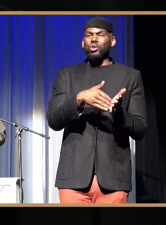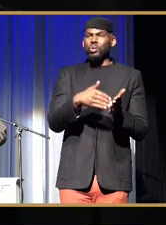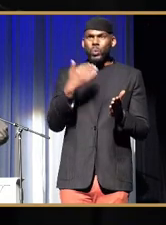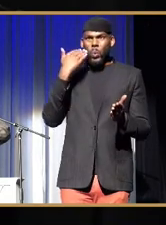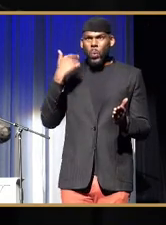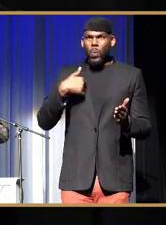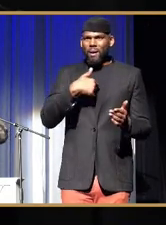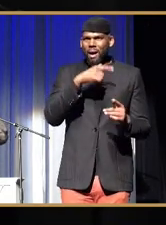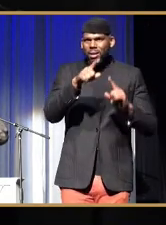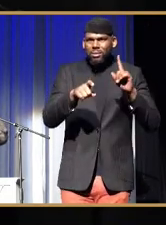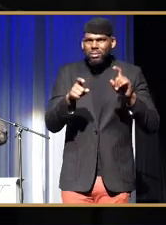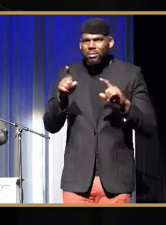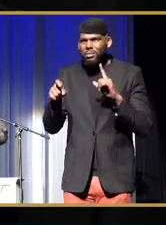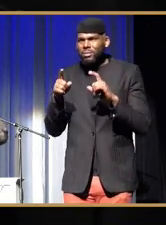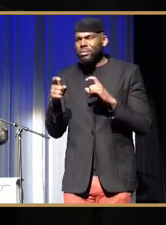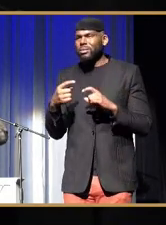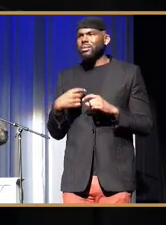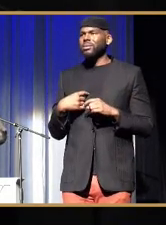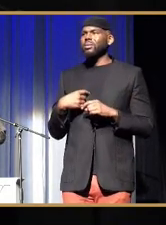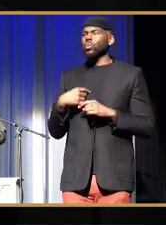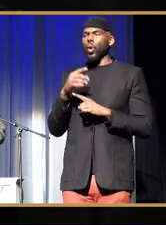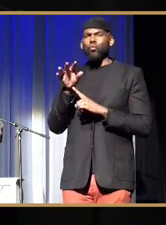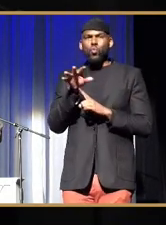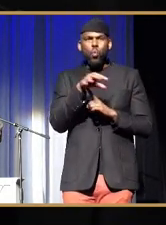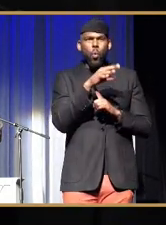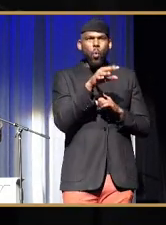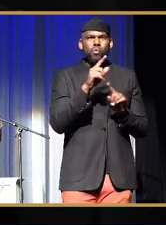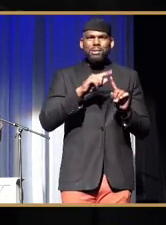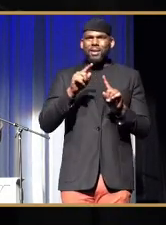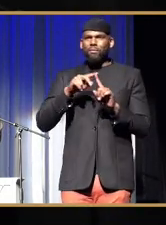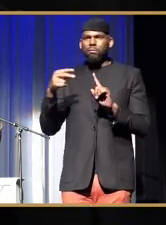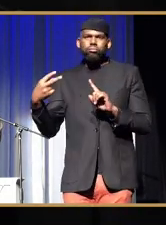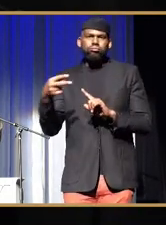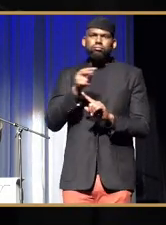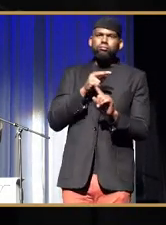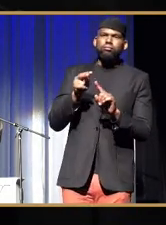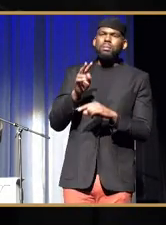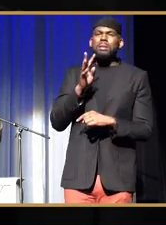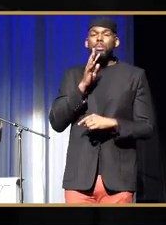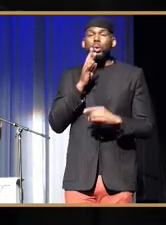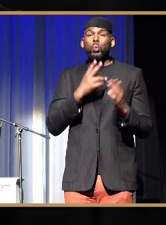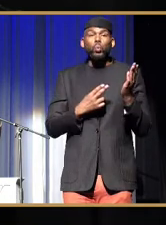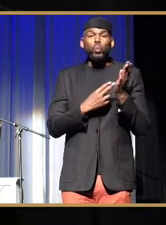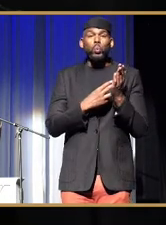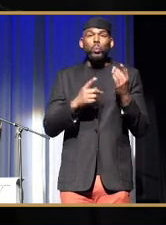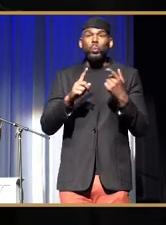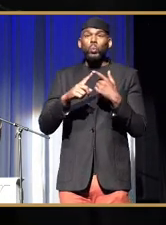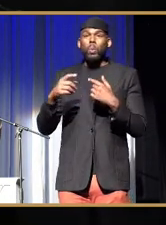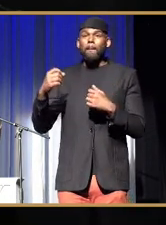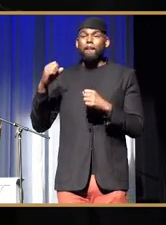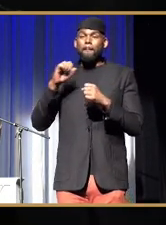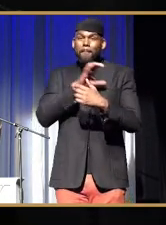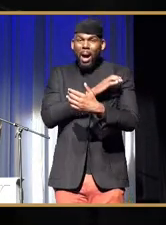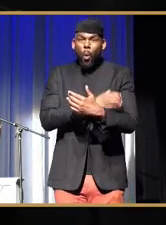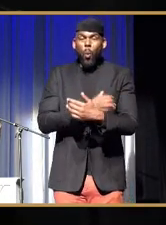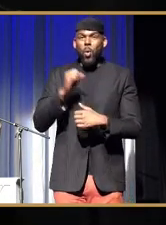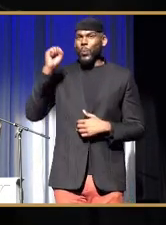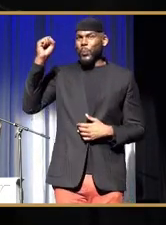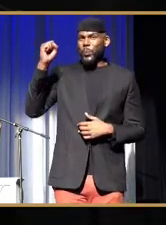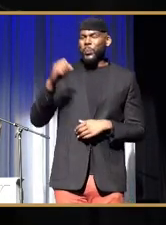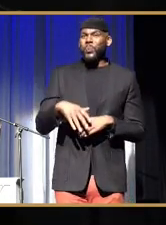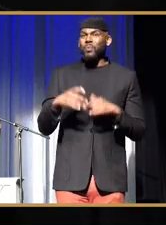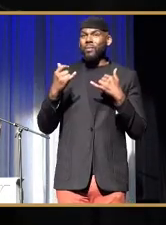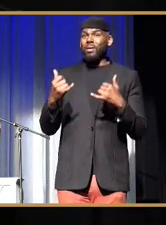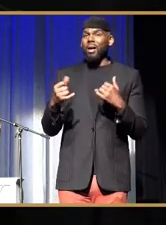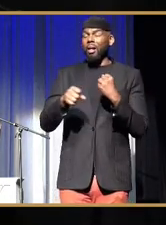hard questions, forwarding the different takes, and speaking truth to power. And now, without further